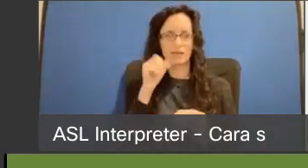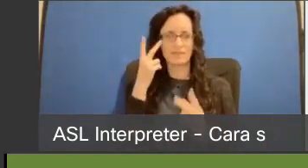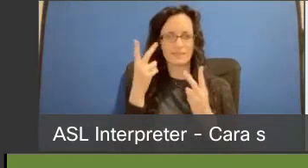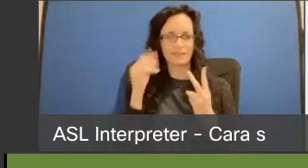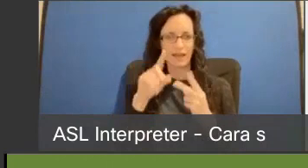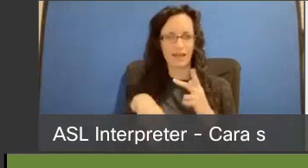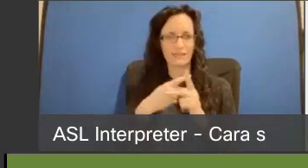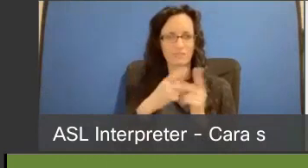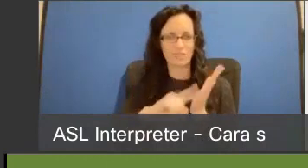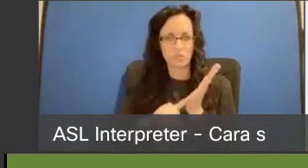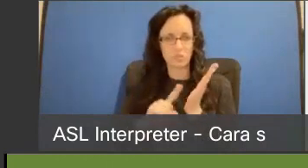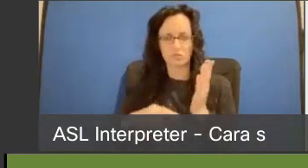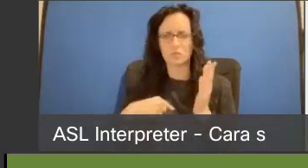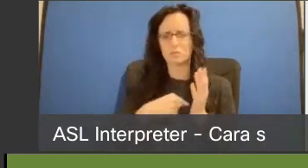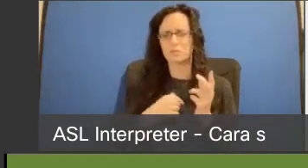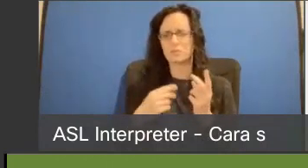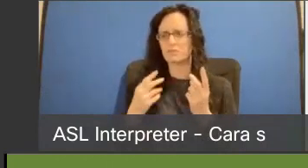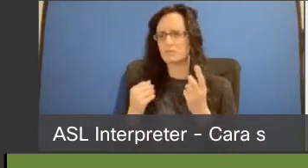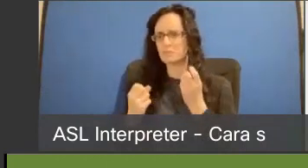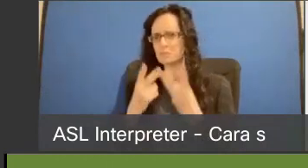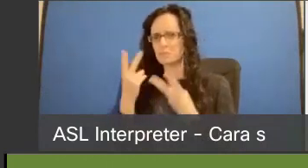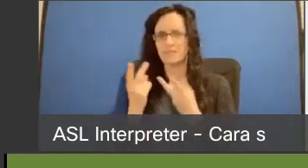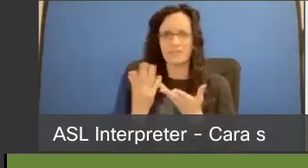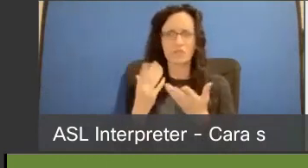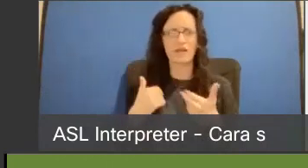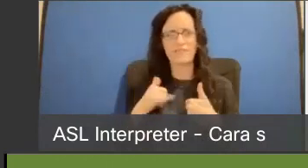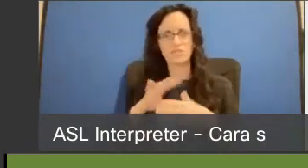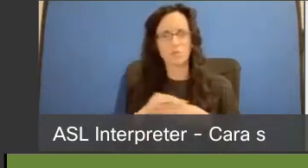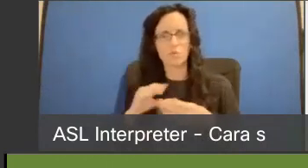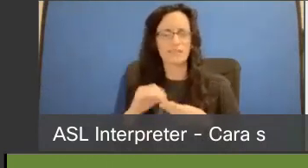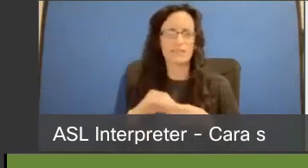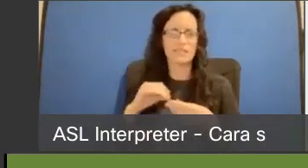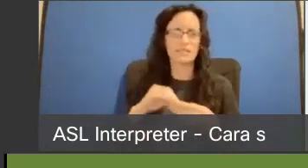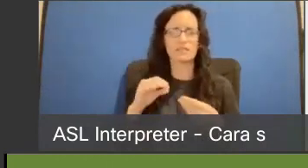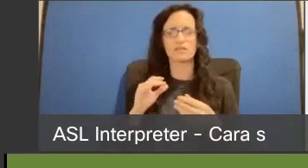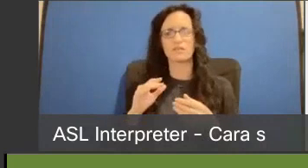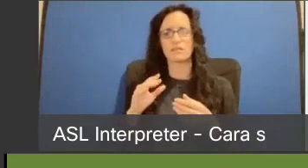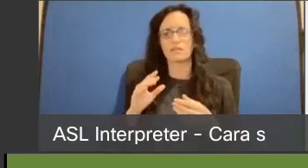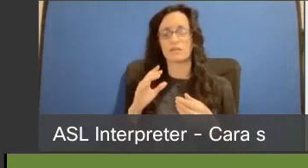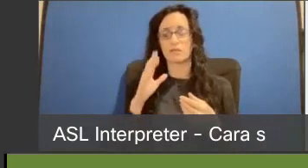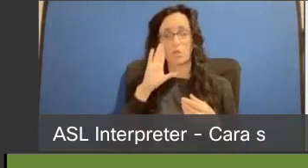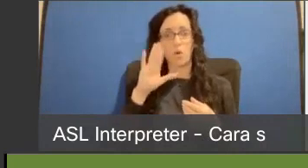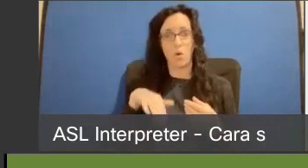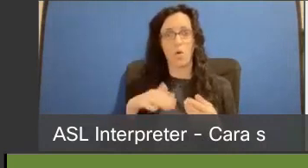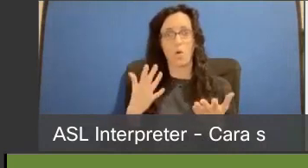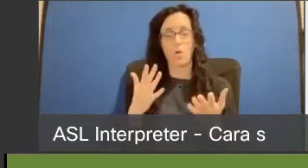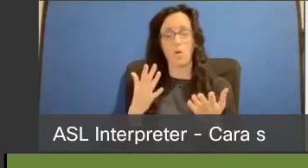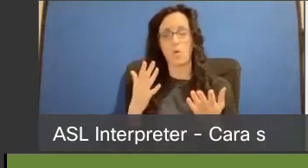I think, anecdotally, and something that we know that is sort of related is